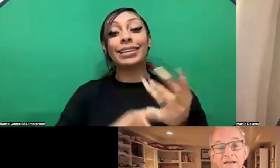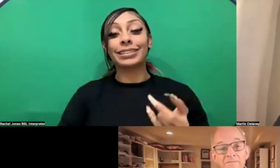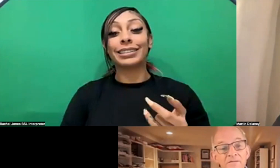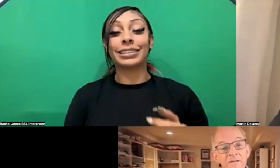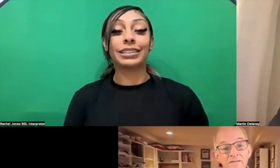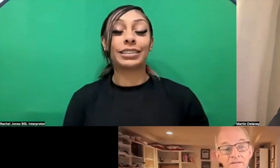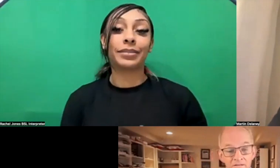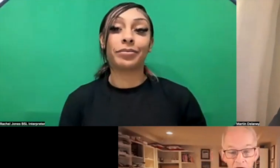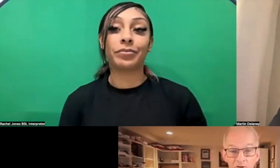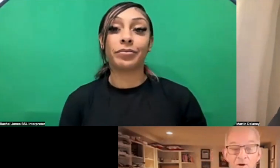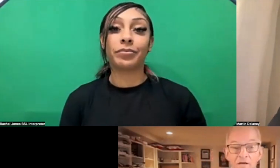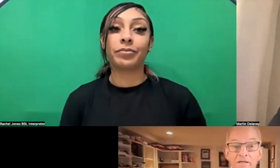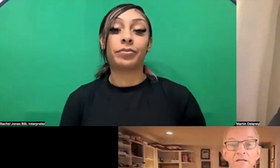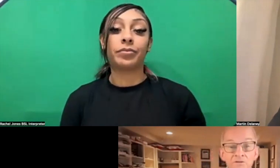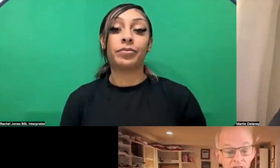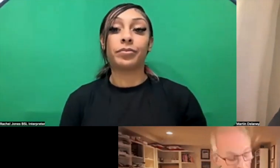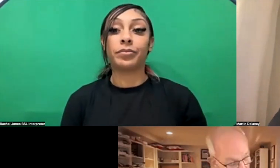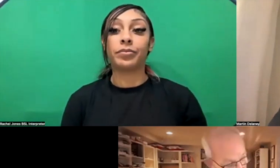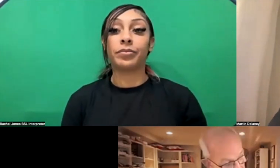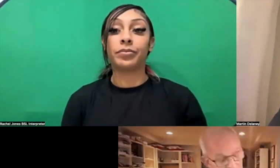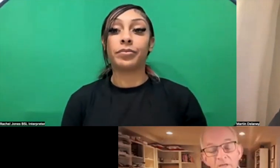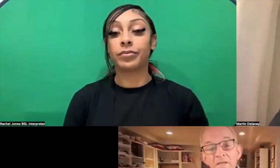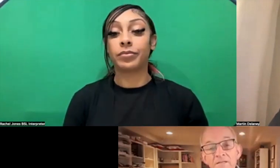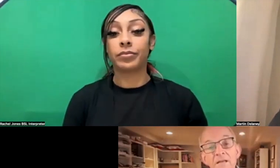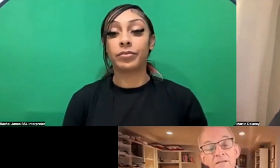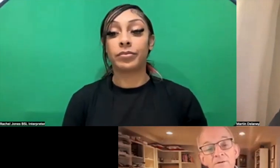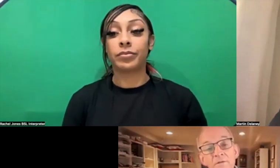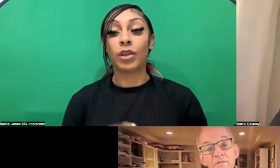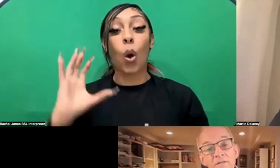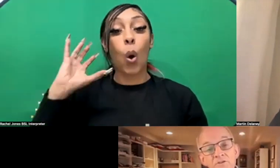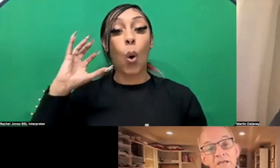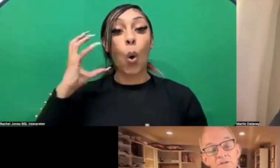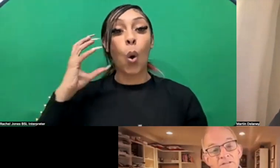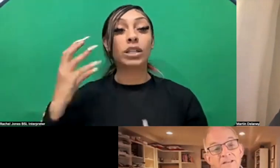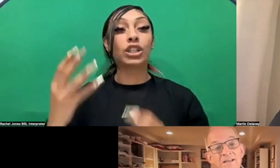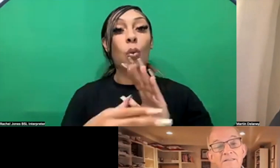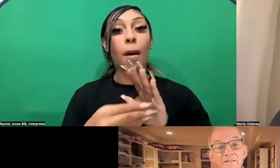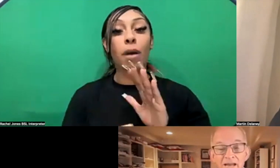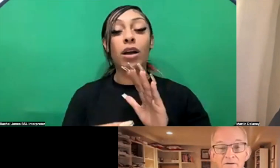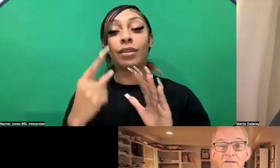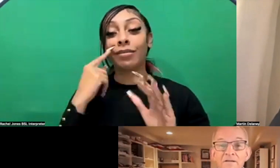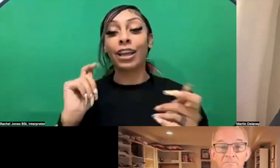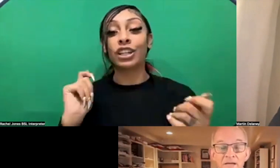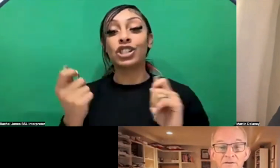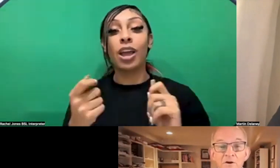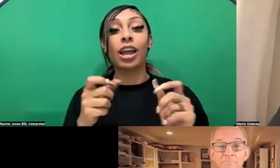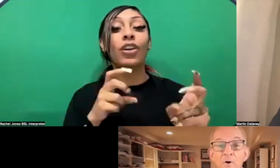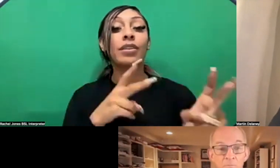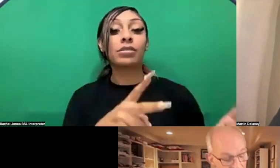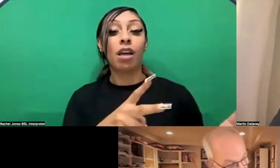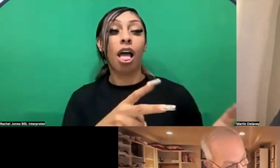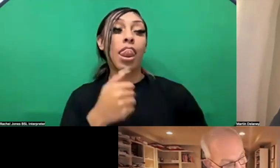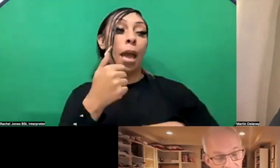I have the audio modeling cello sound set so that this changes the sound based on